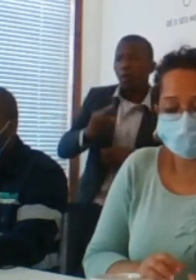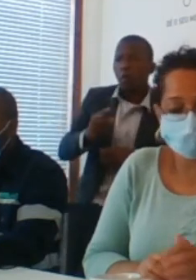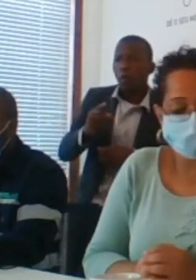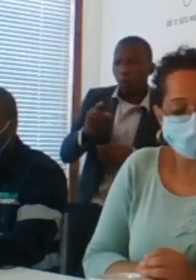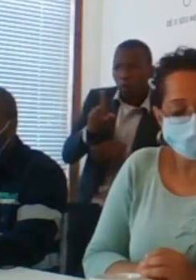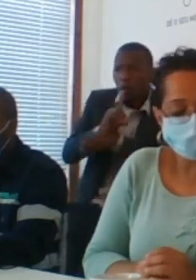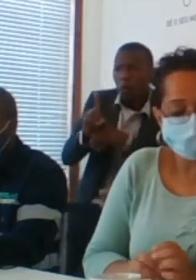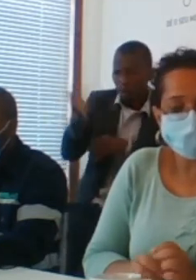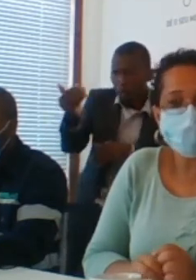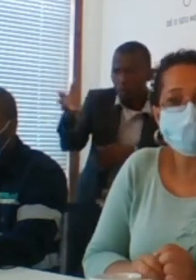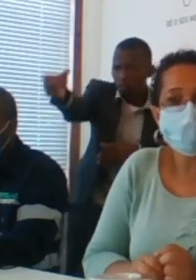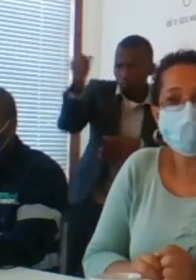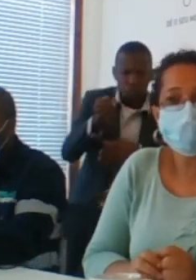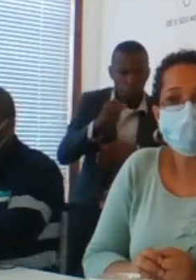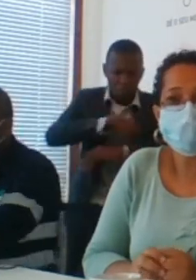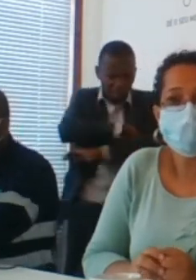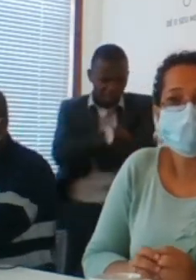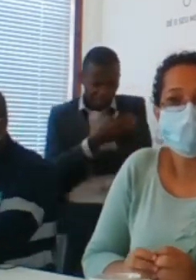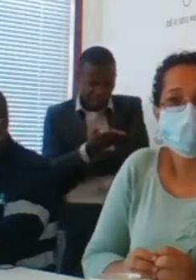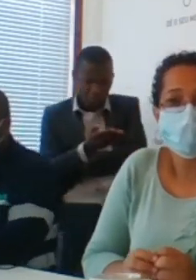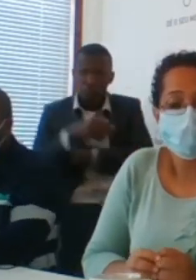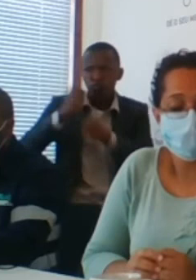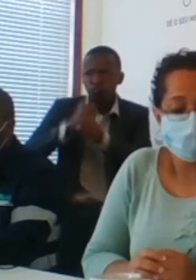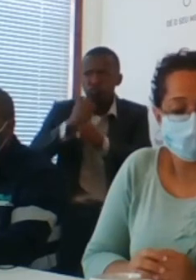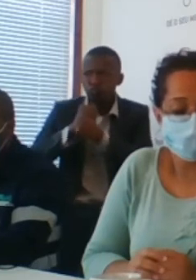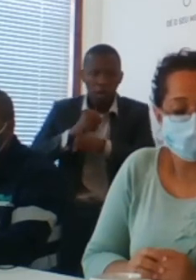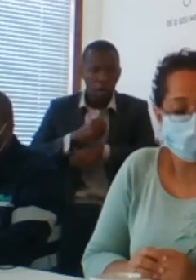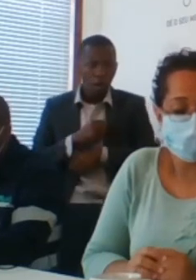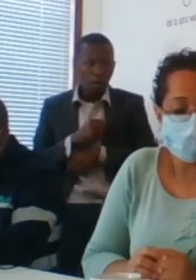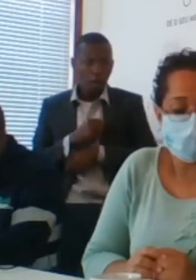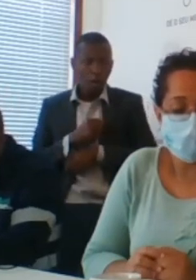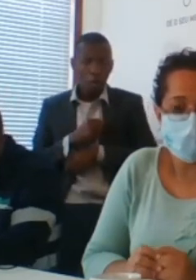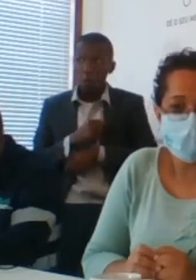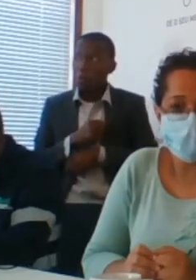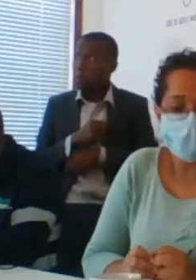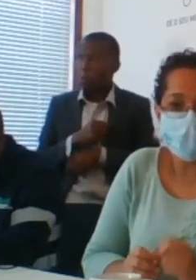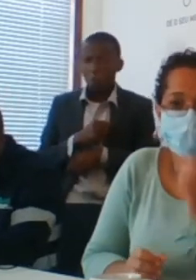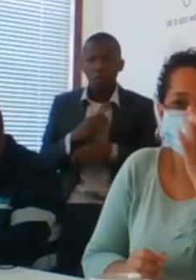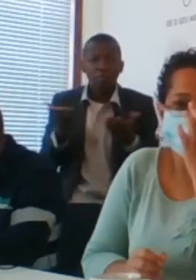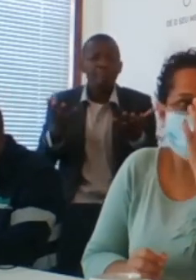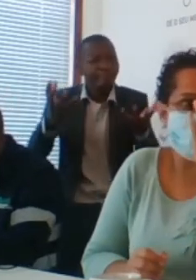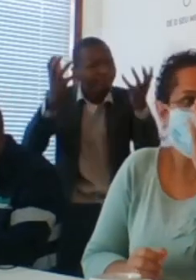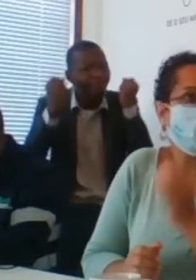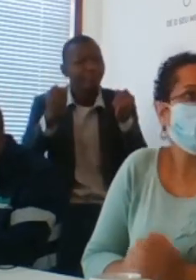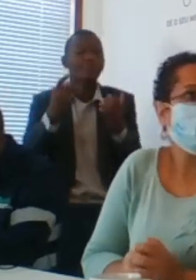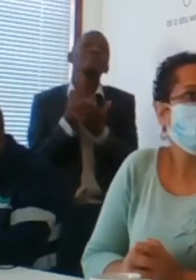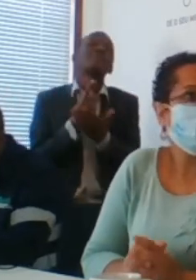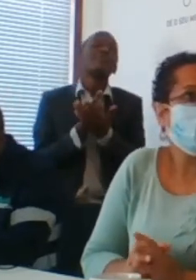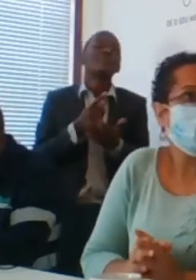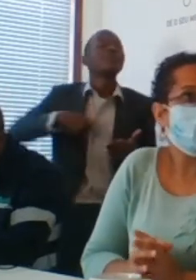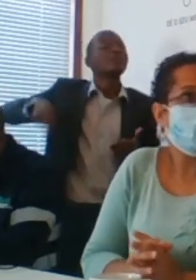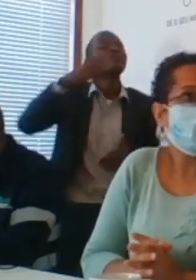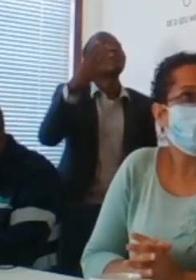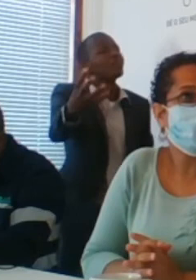disbelieving this kind of people that they cannot save in their companies, they cannot do anything. But we can do,